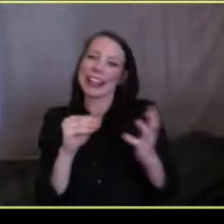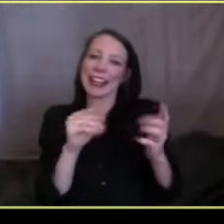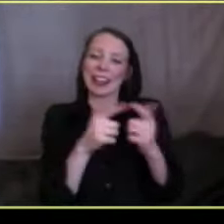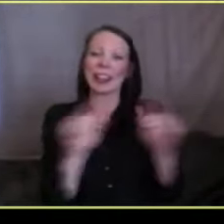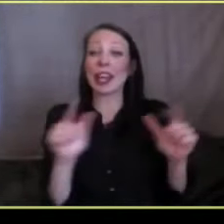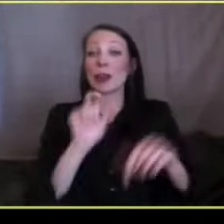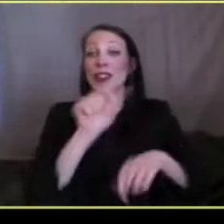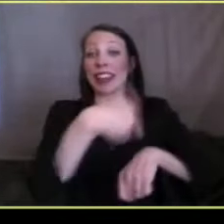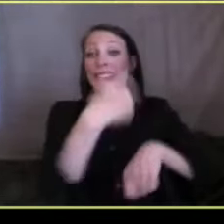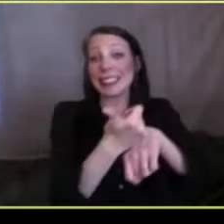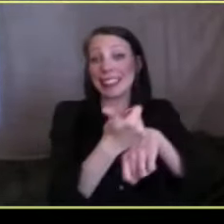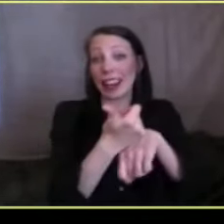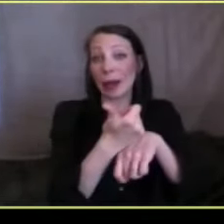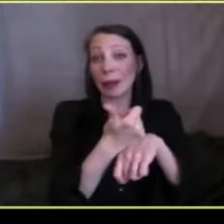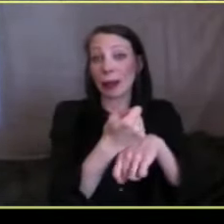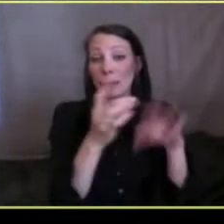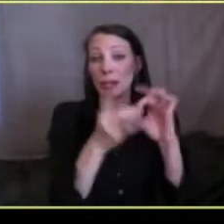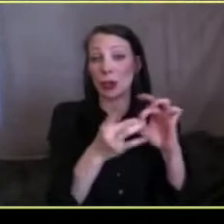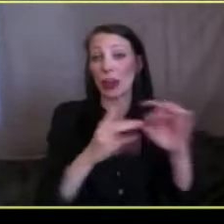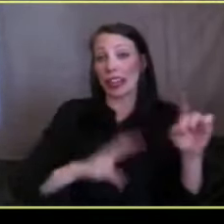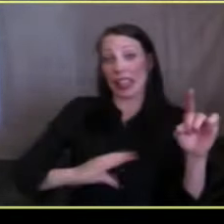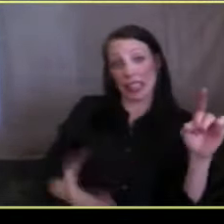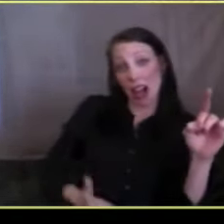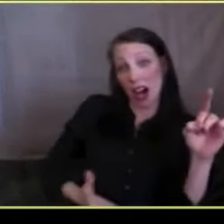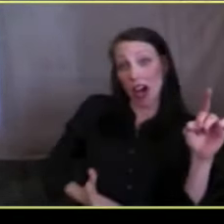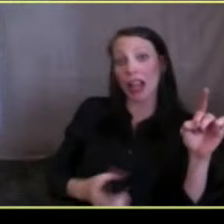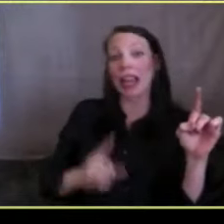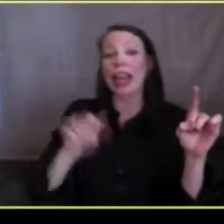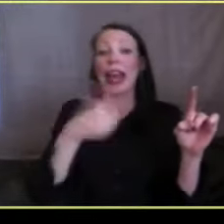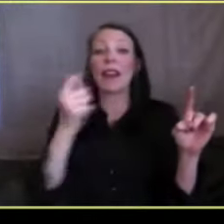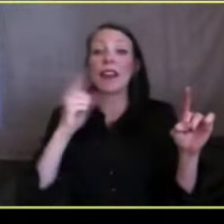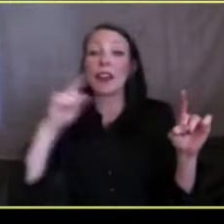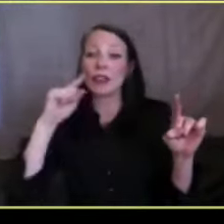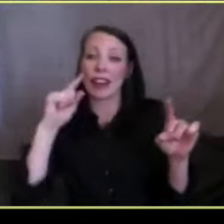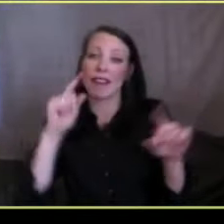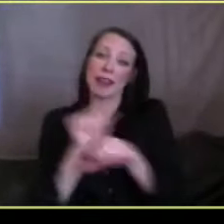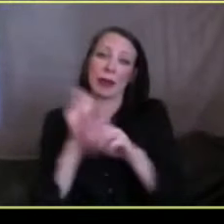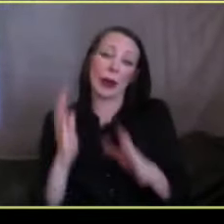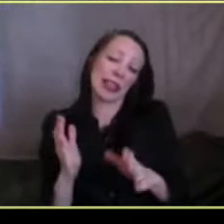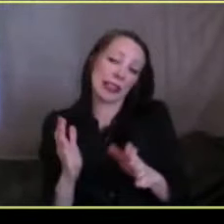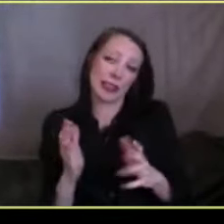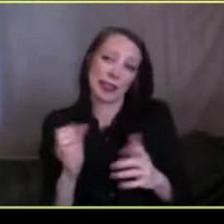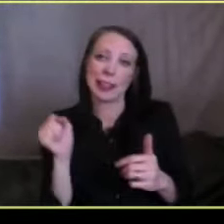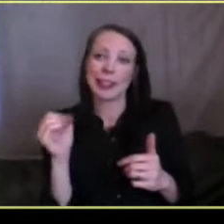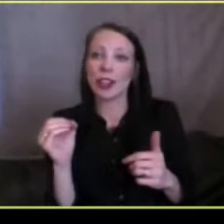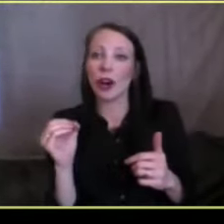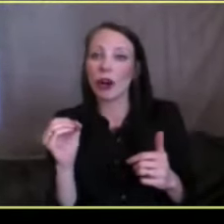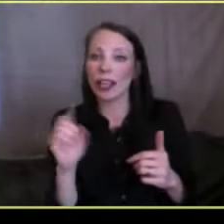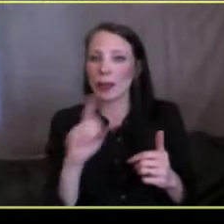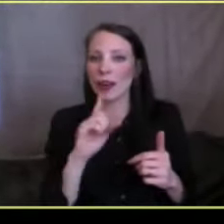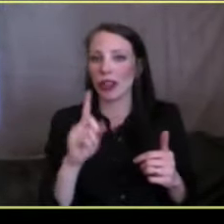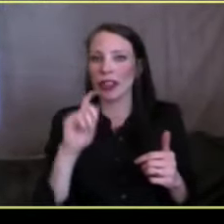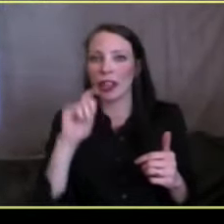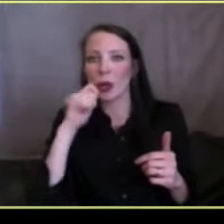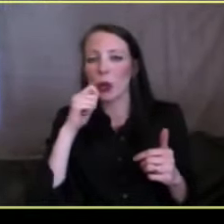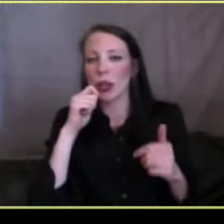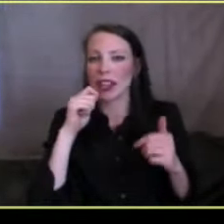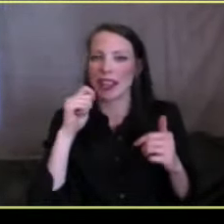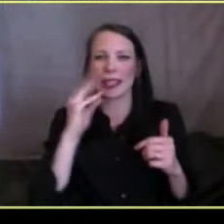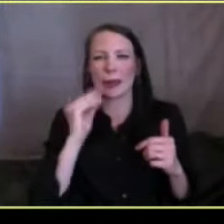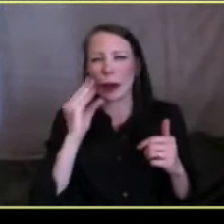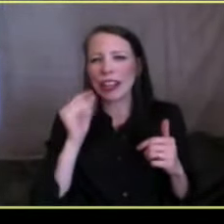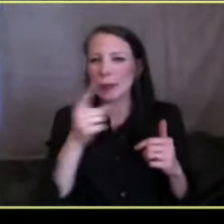learn the language that they set up between like tongue and the other deaf employees. So it's been a really like